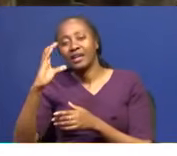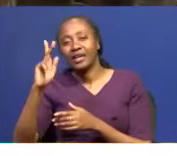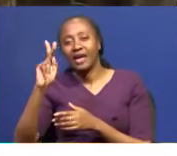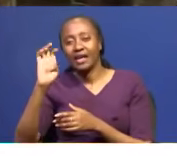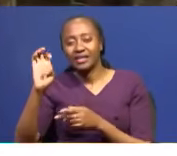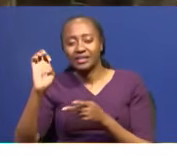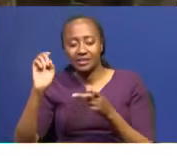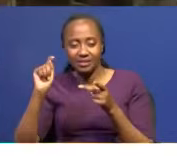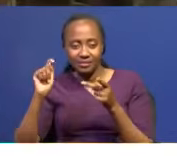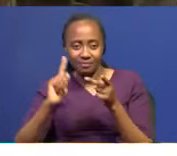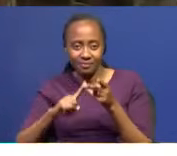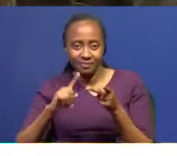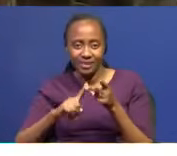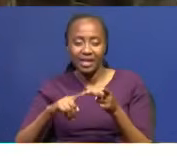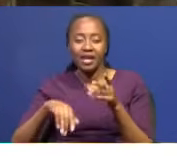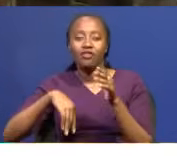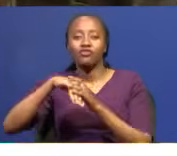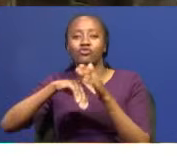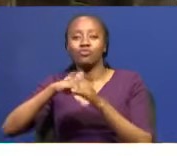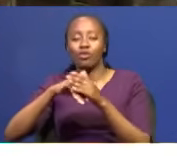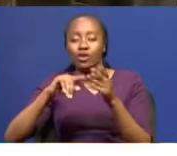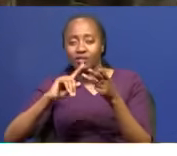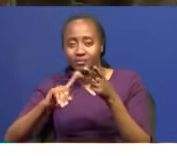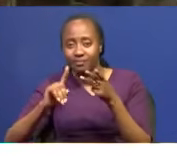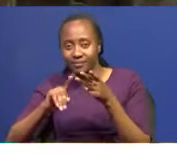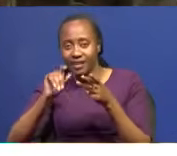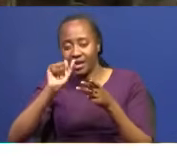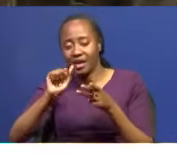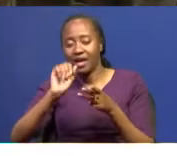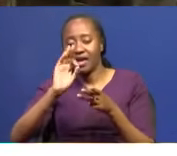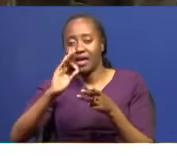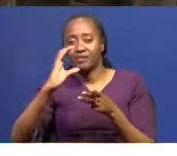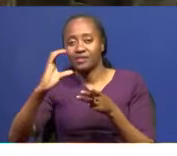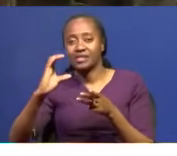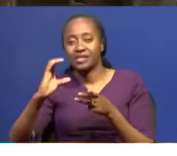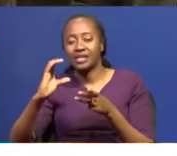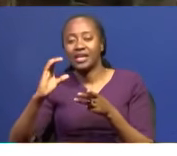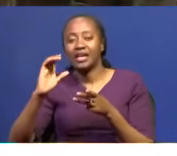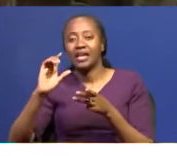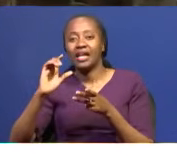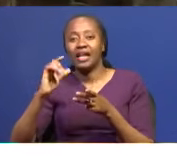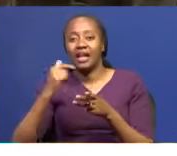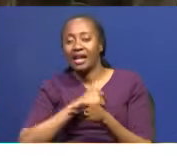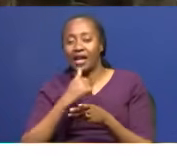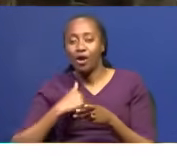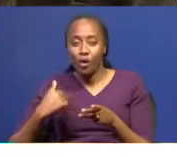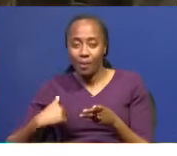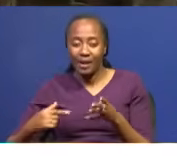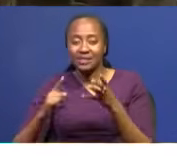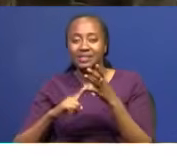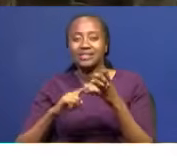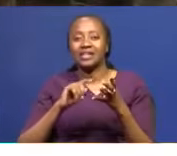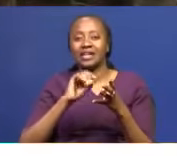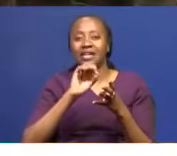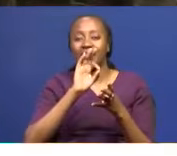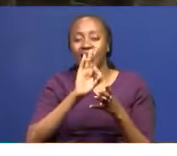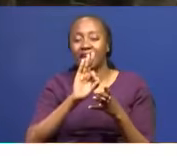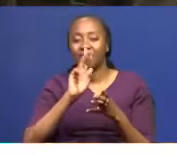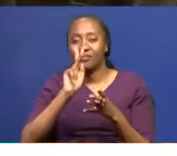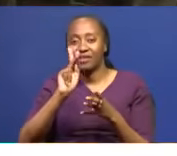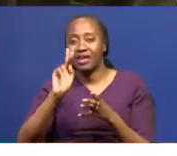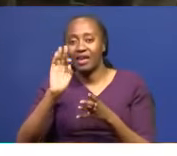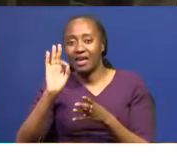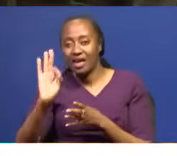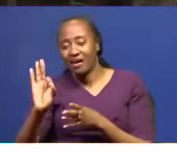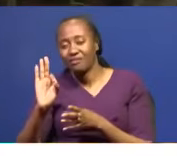country, to AFC Leopards, into KFF, and many other sporting opportunities. I know